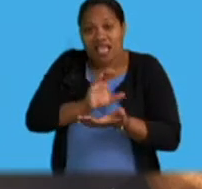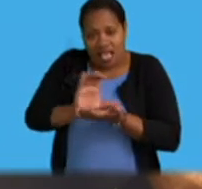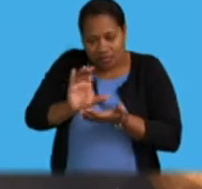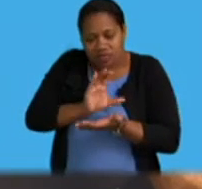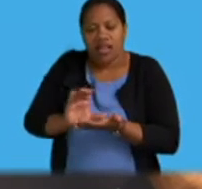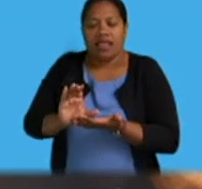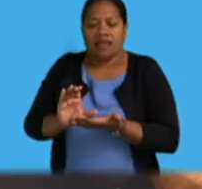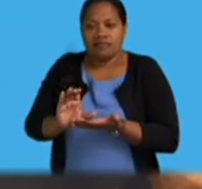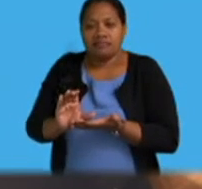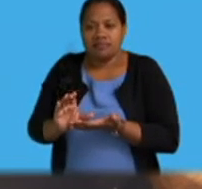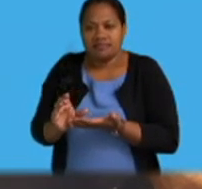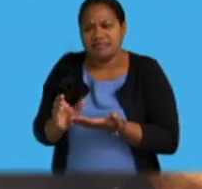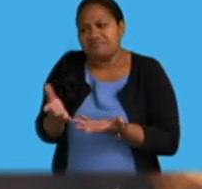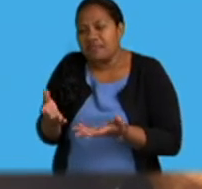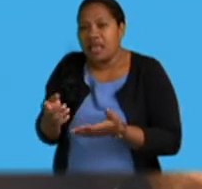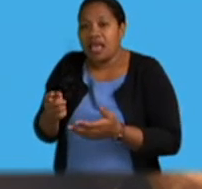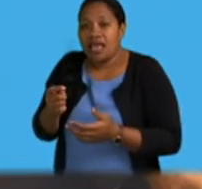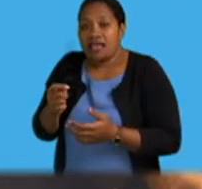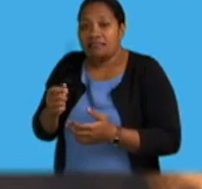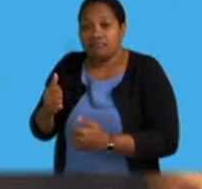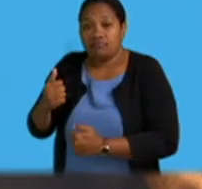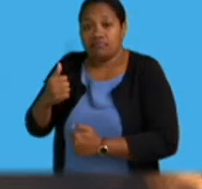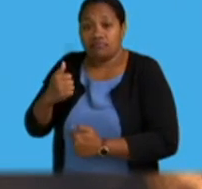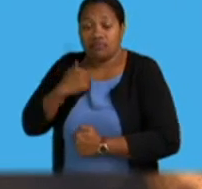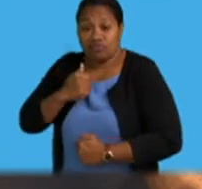the soldiers leave the military.